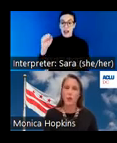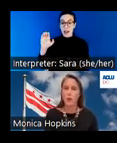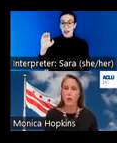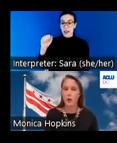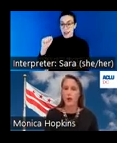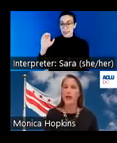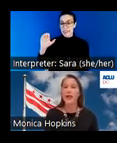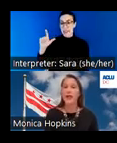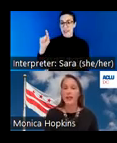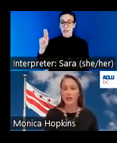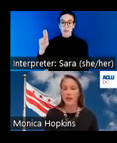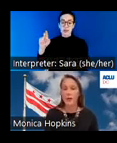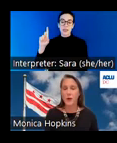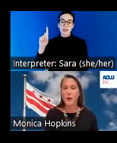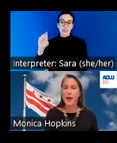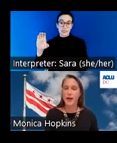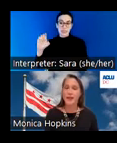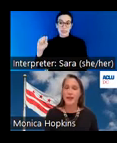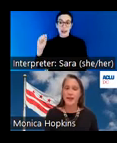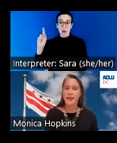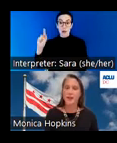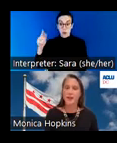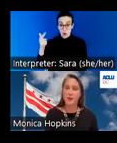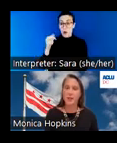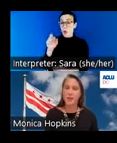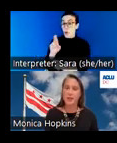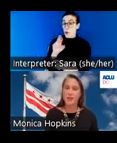volunteer@acludc.org or